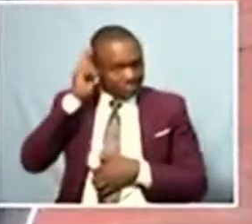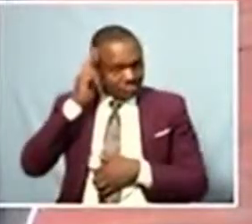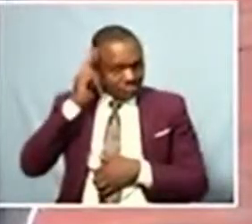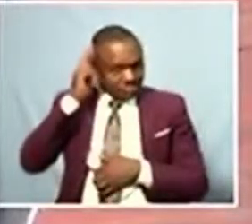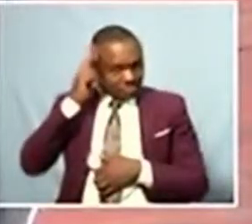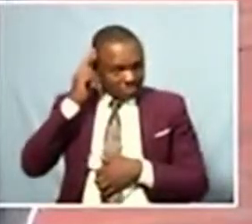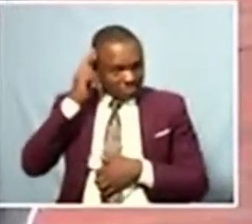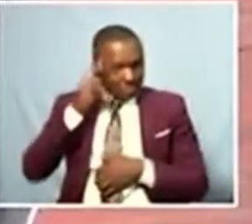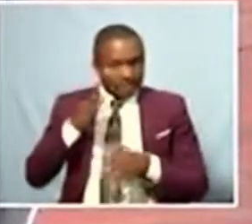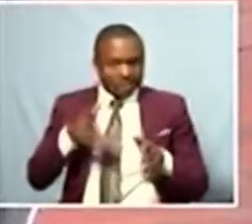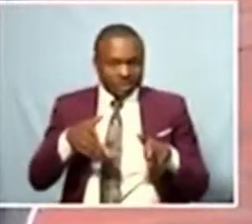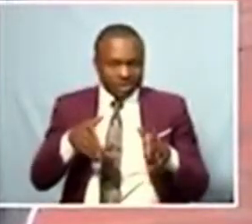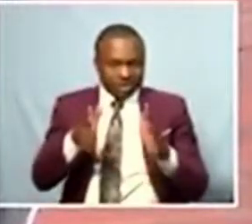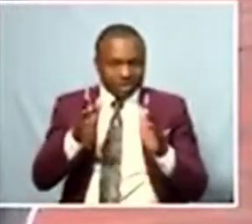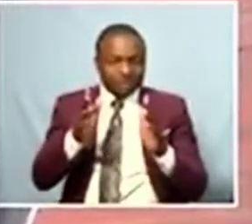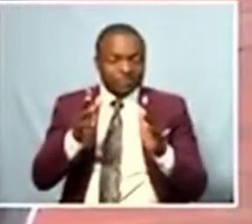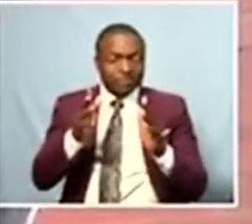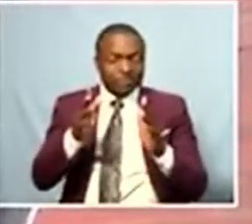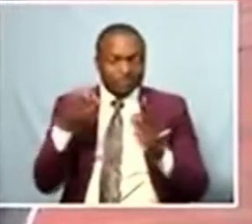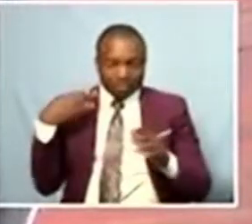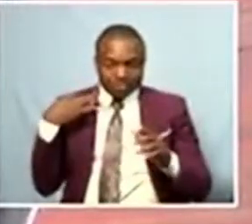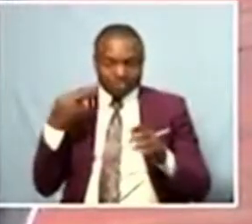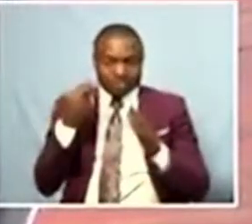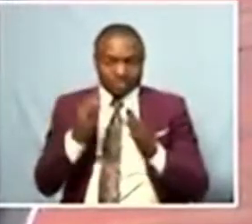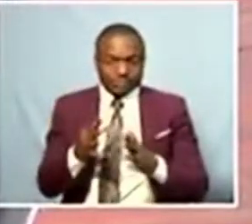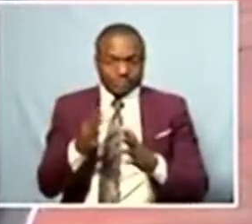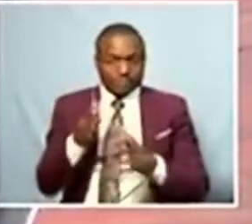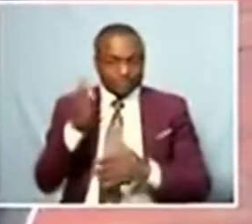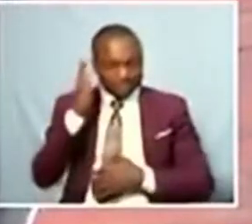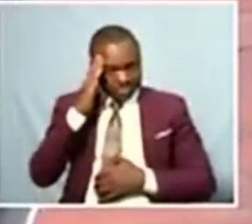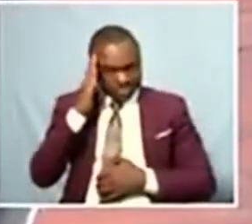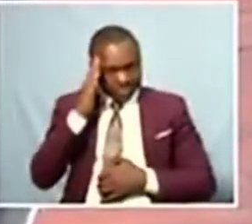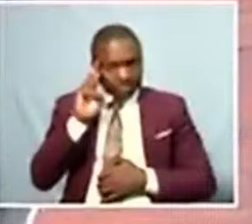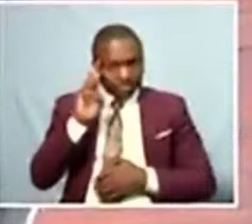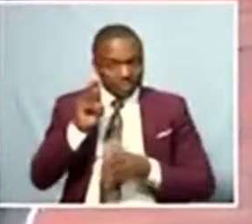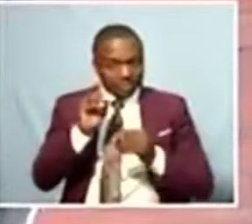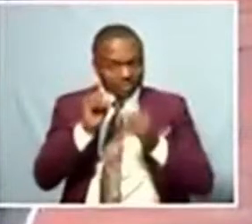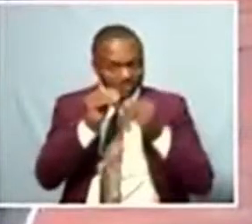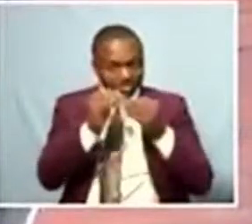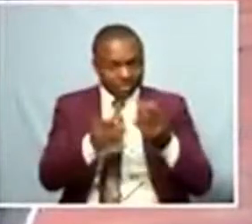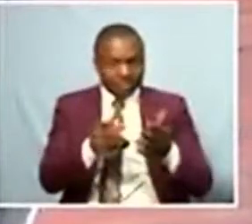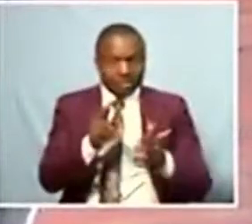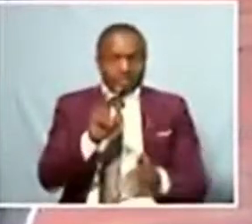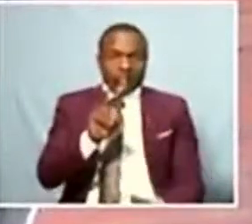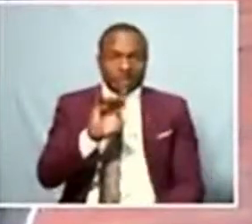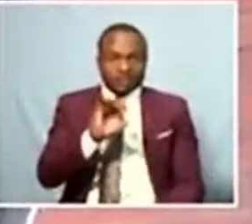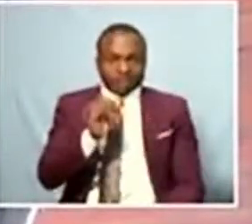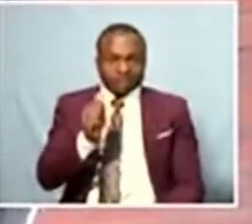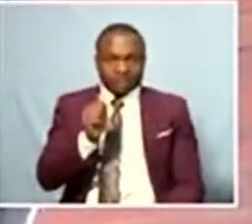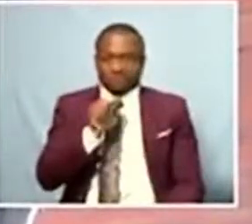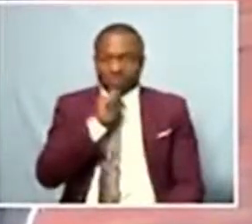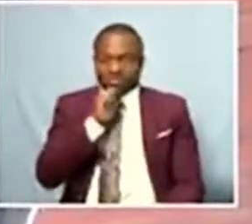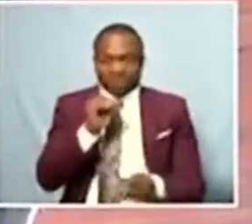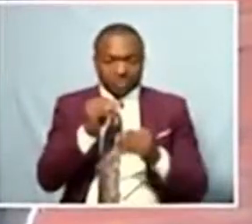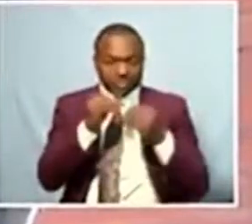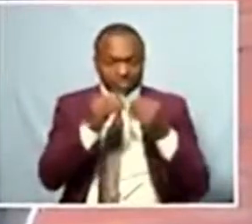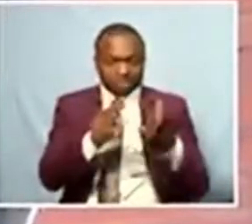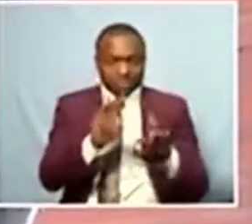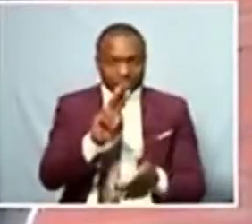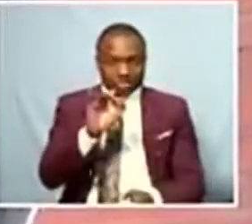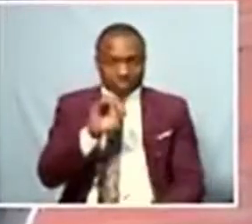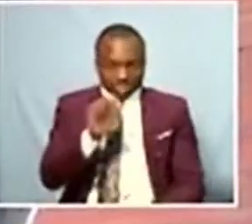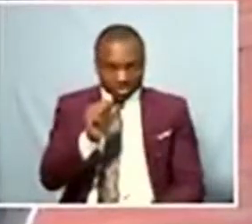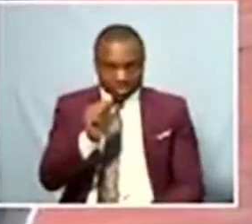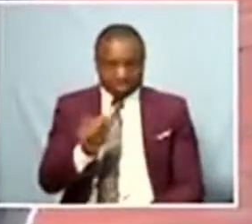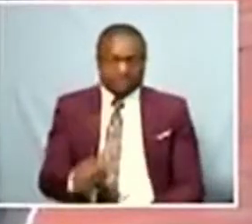such that it allows the applicant also to be sure that he is going to be given a visa or is not going to be given a visa. So usually